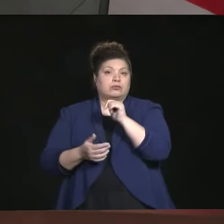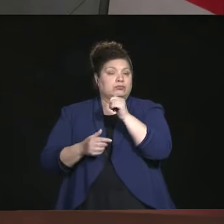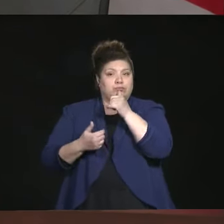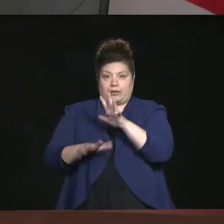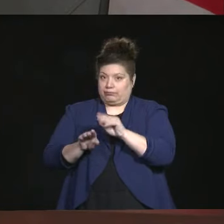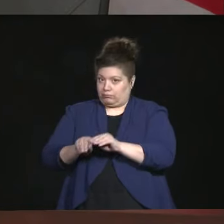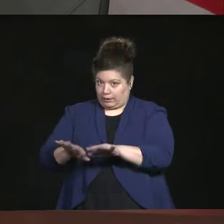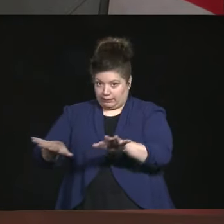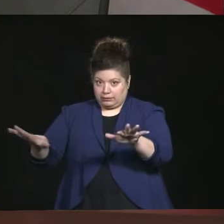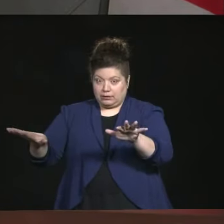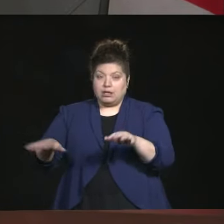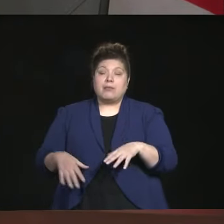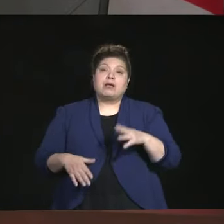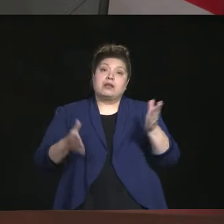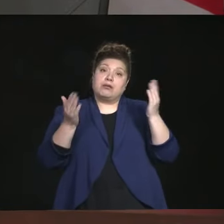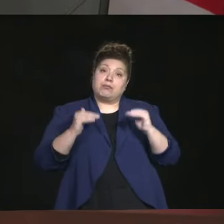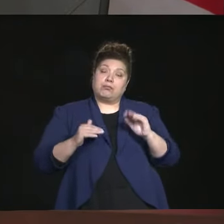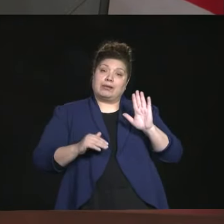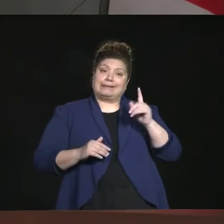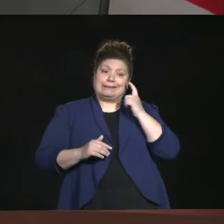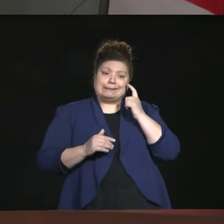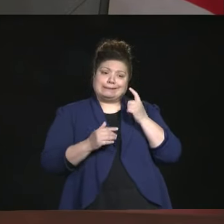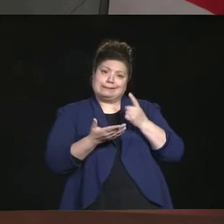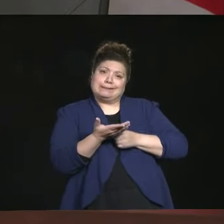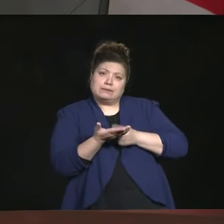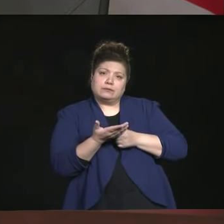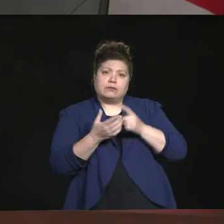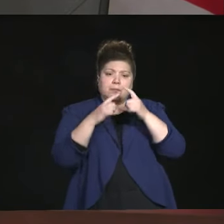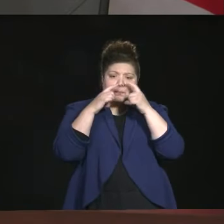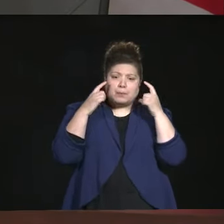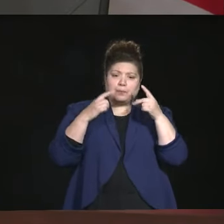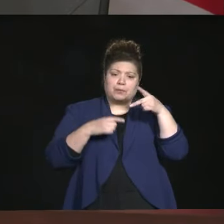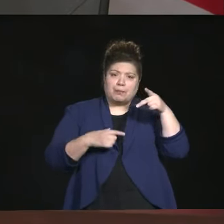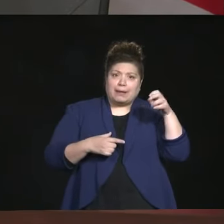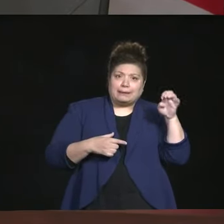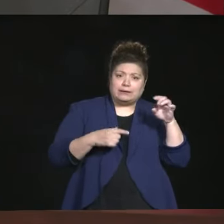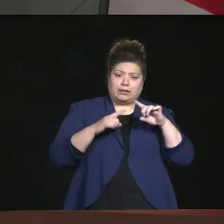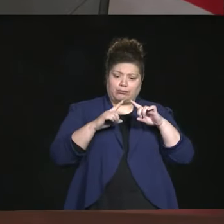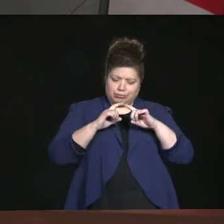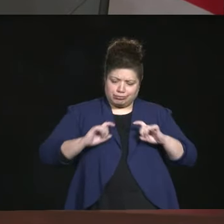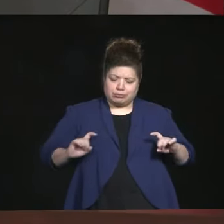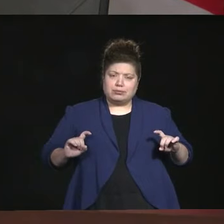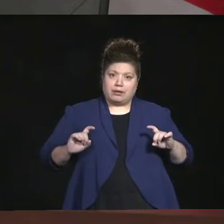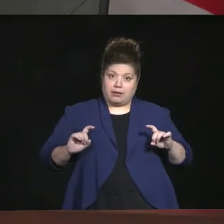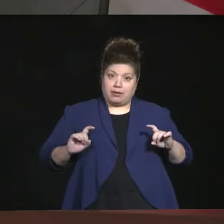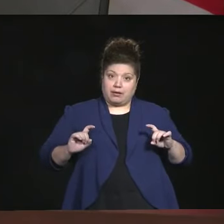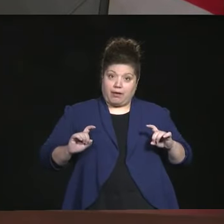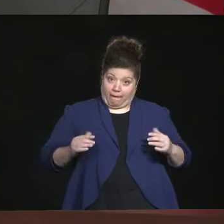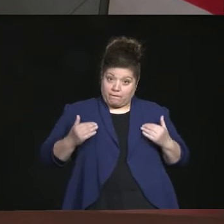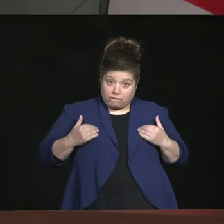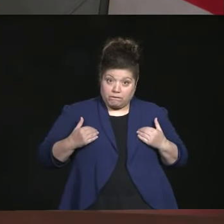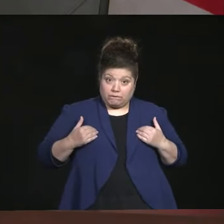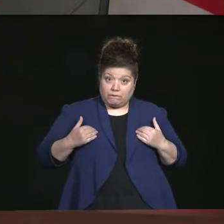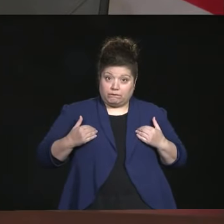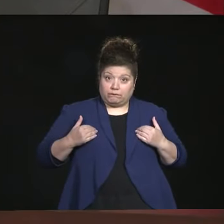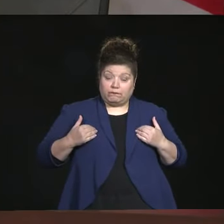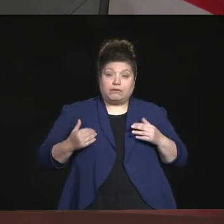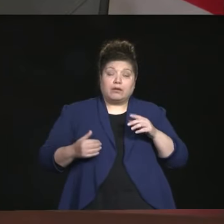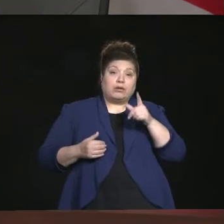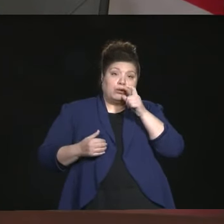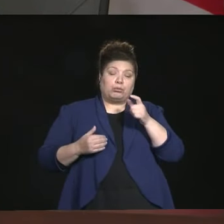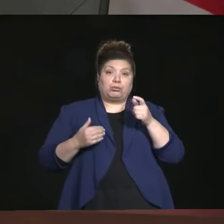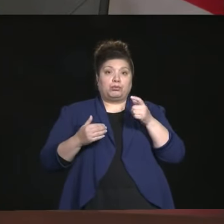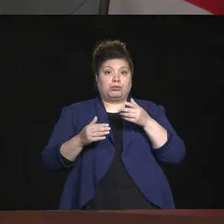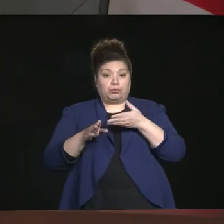equipment that you've just talked about. But of course, as a health professional, I think we all have to